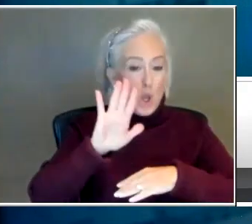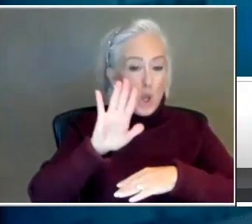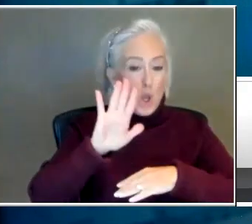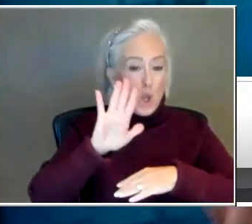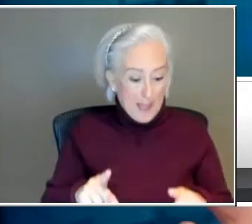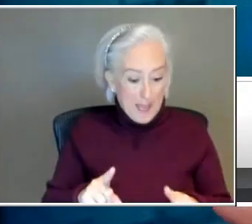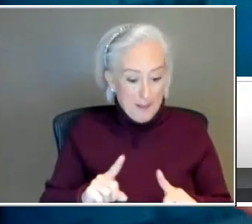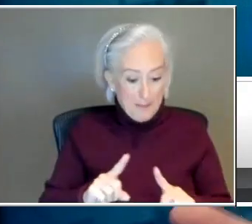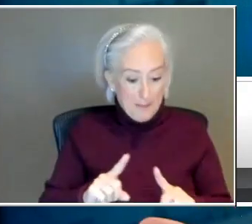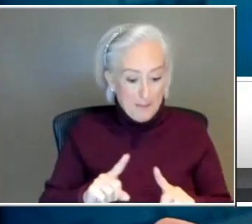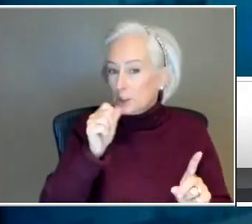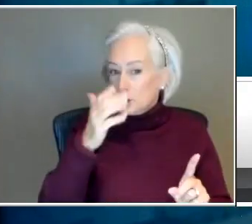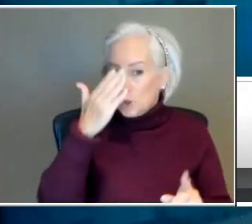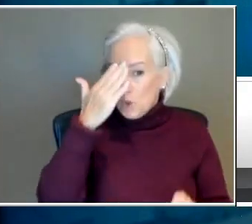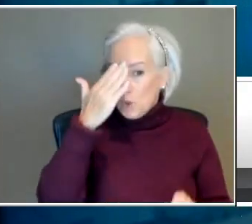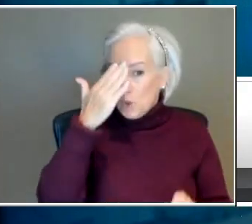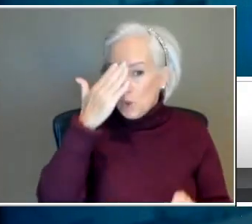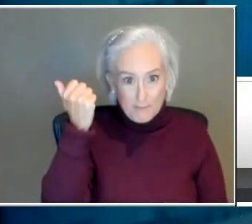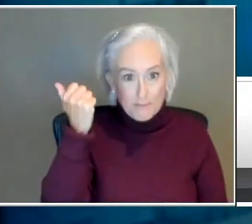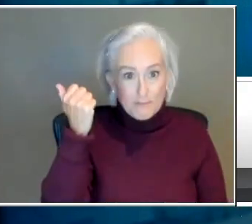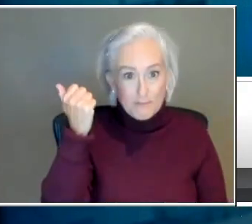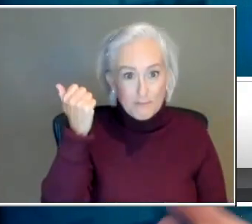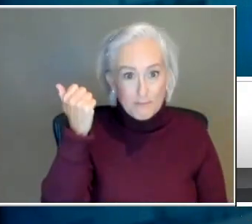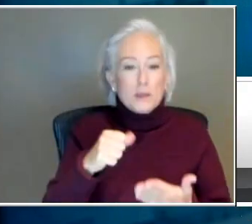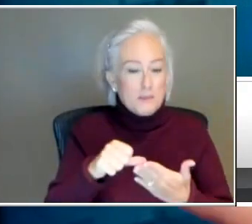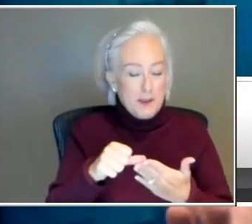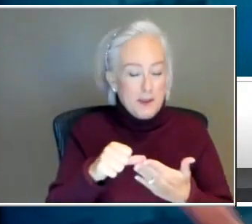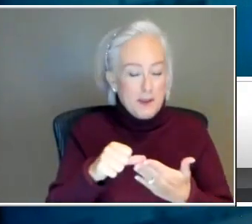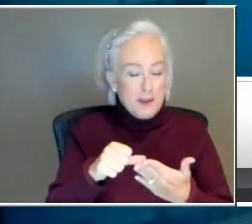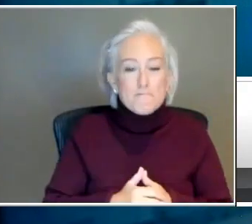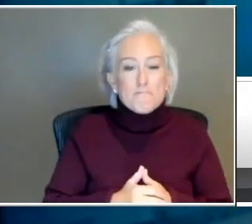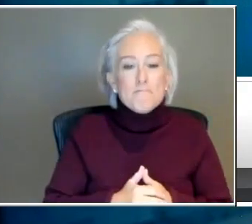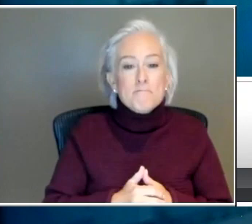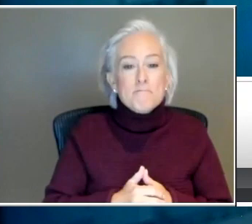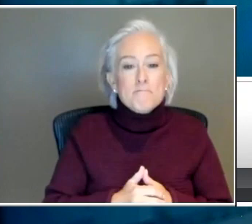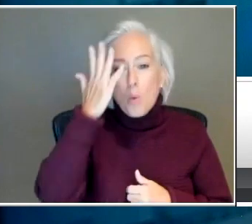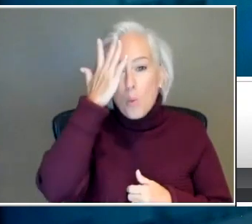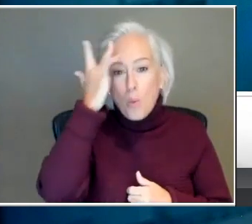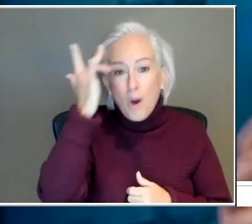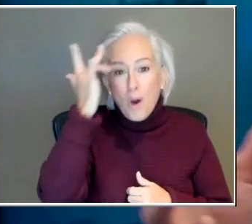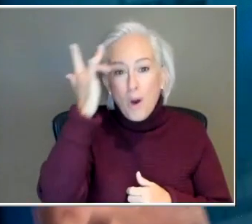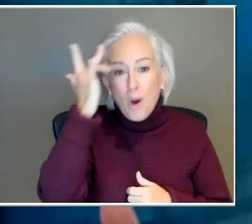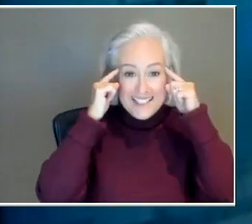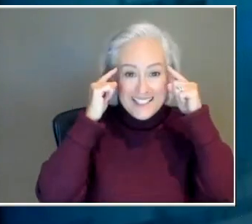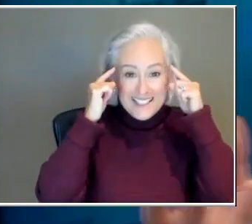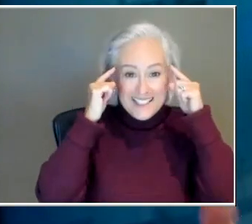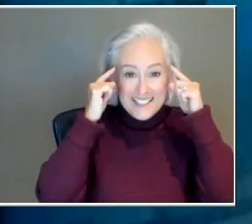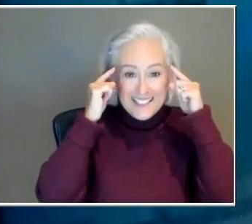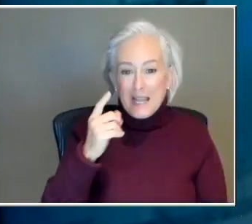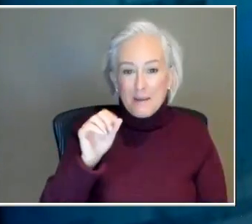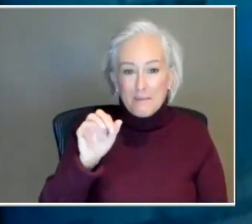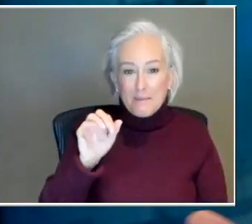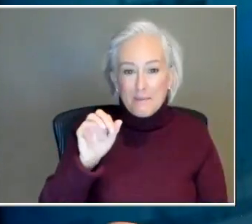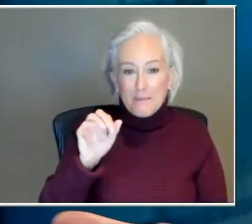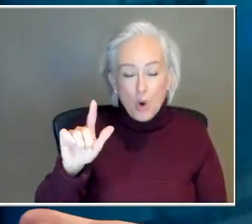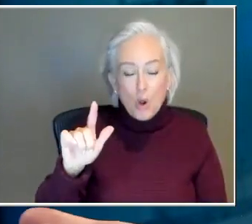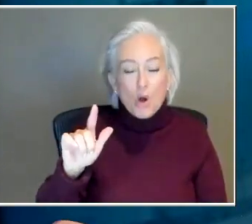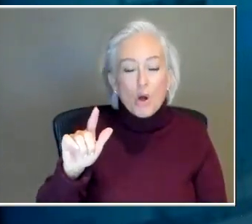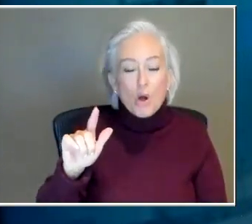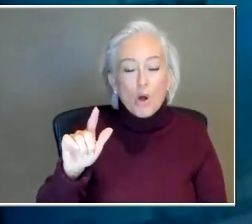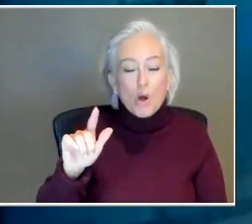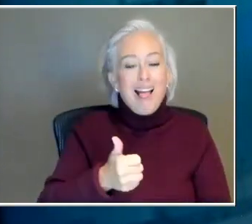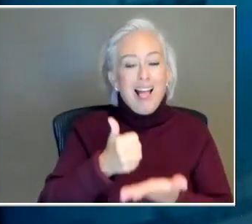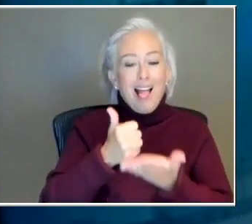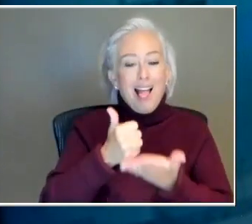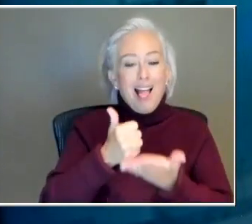and so they only know it if you ask them right at the moment. And the reason for that is the temporal lobe helps with memory. So if you scramble those memory circuits, you're literally not